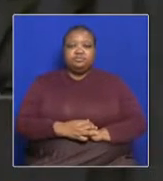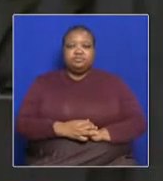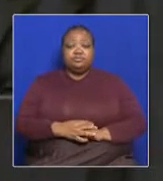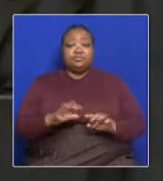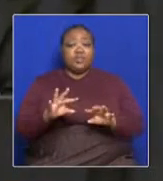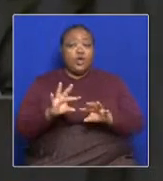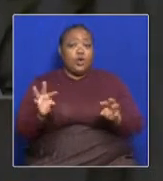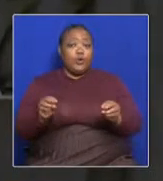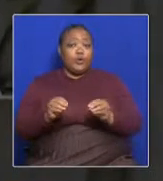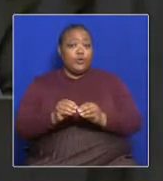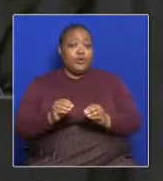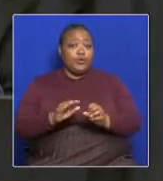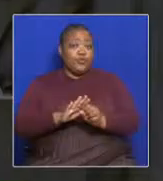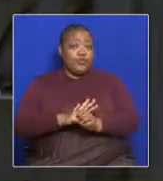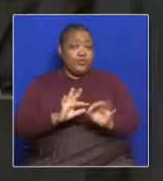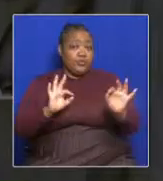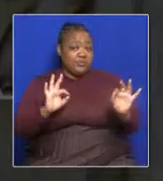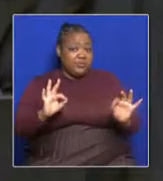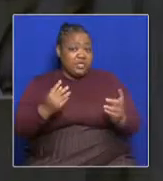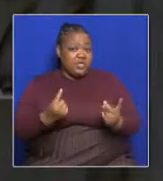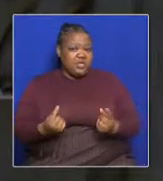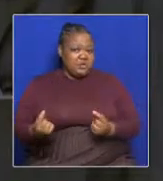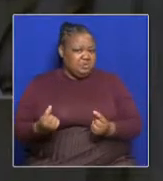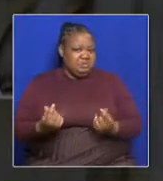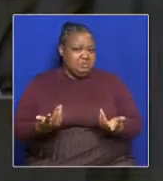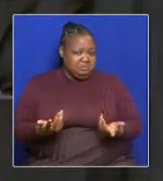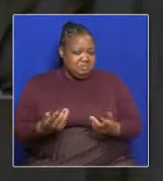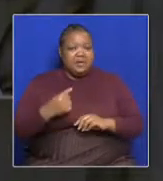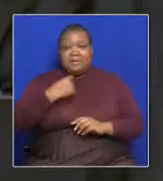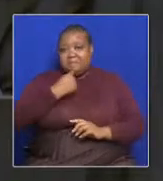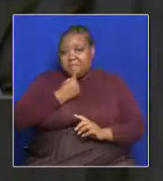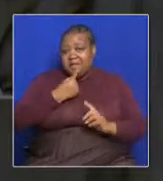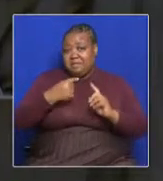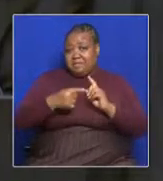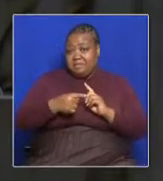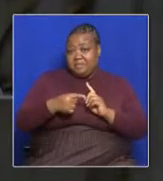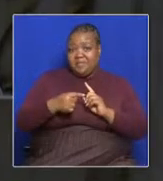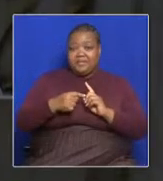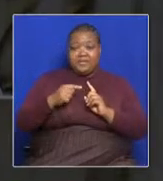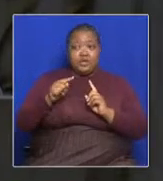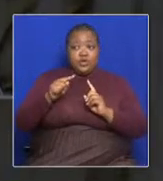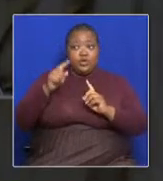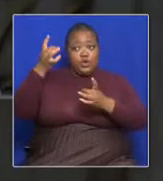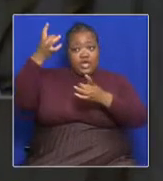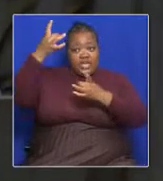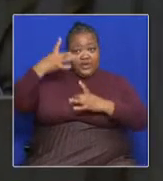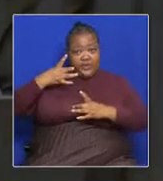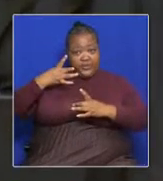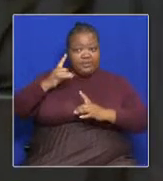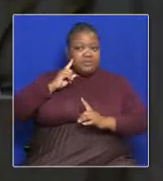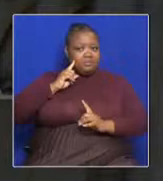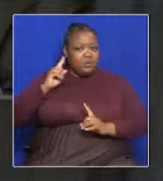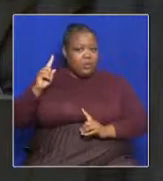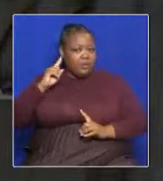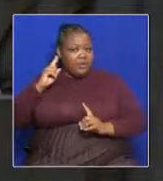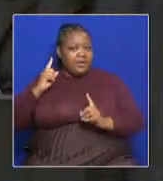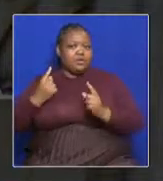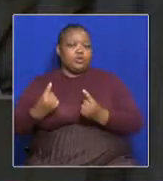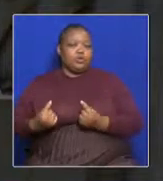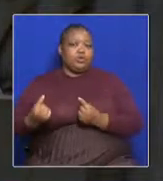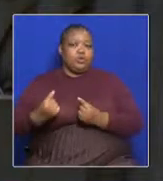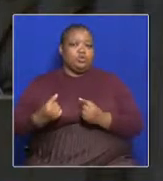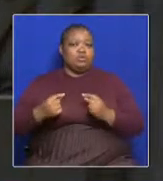diligently, but all he did was obey your instructions, and he didn't independently do anything